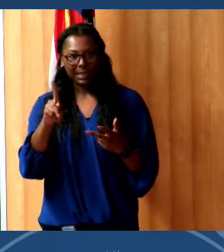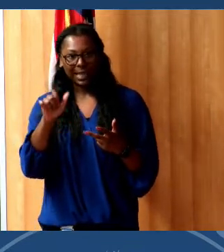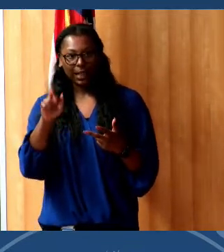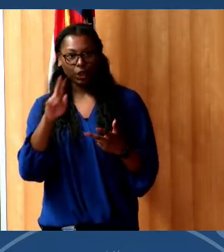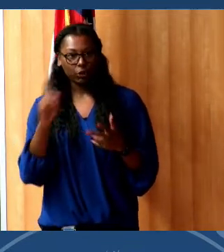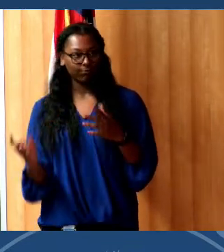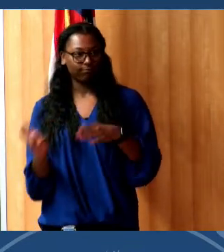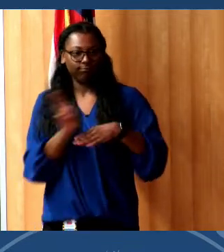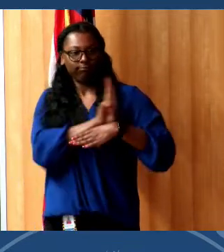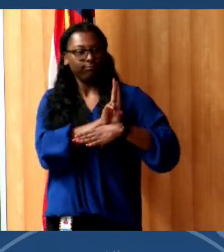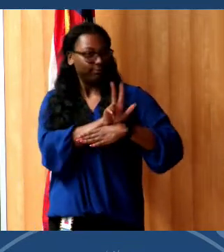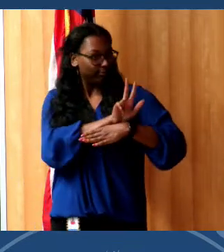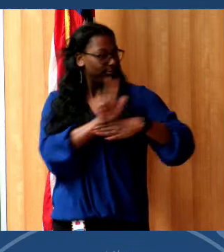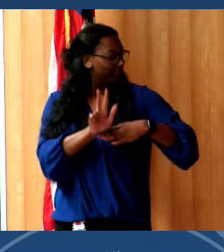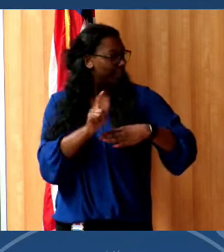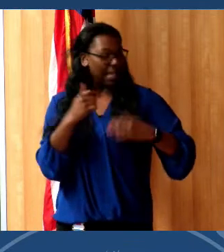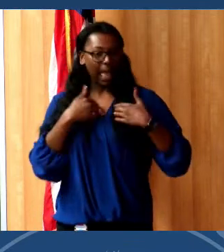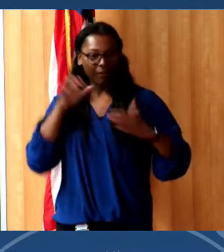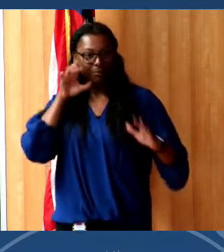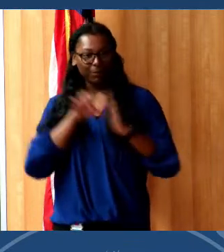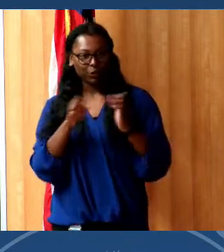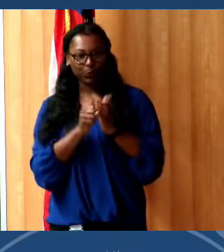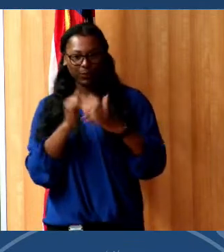snap photos with the fellows.